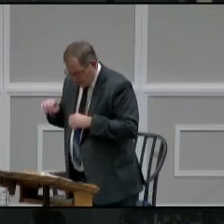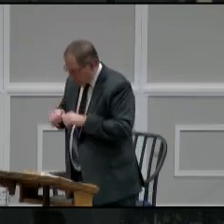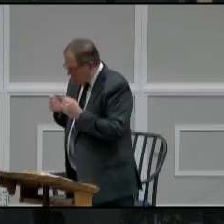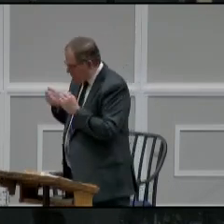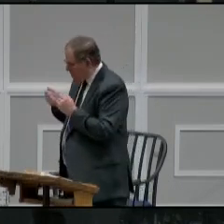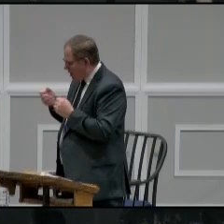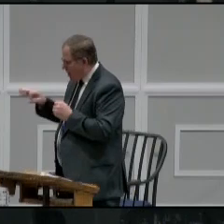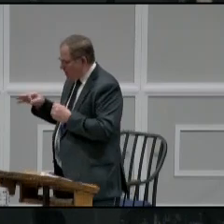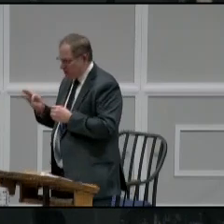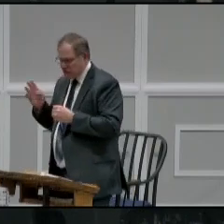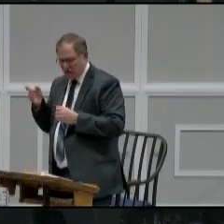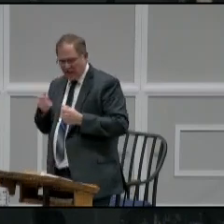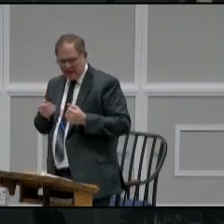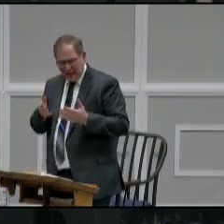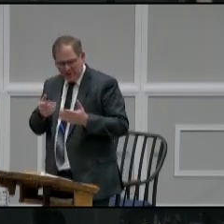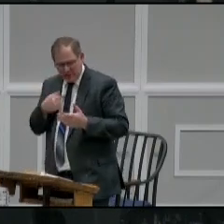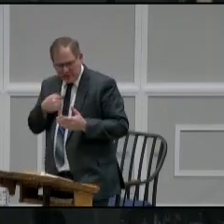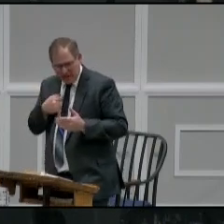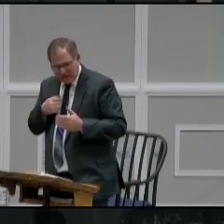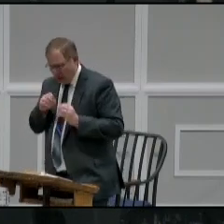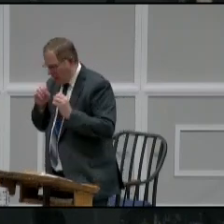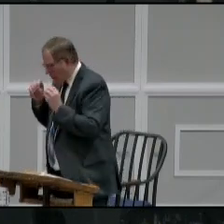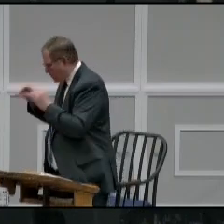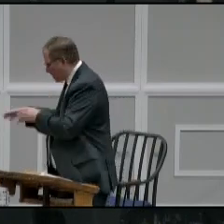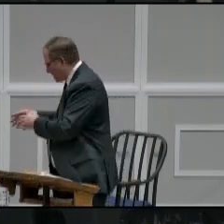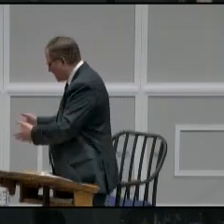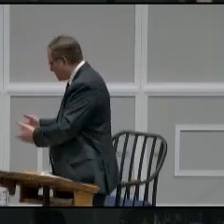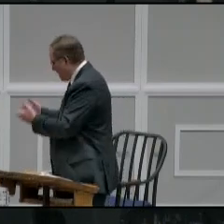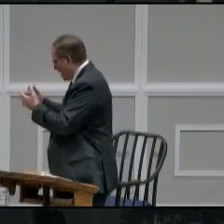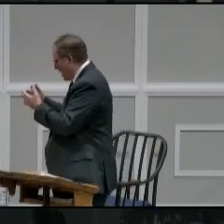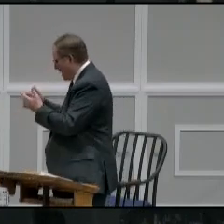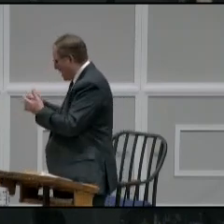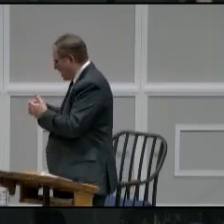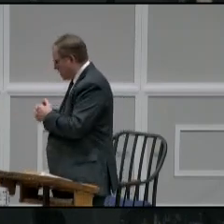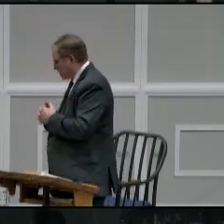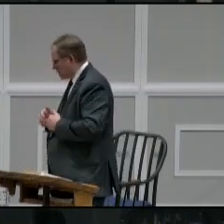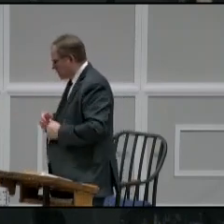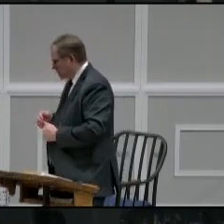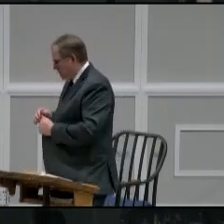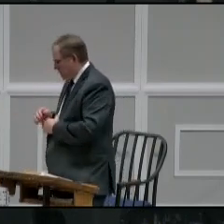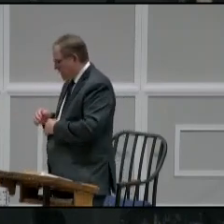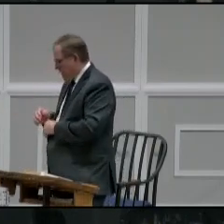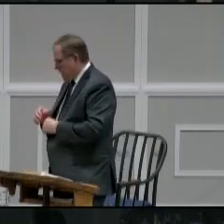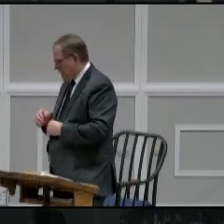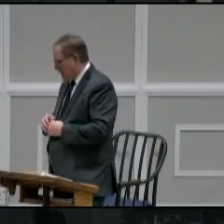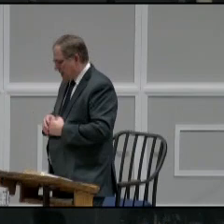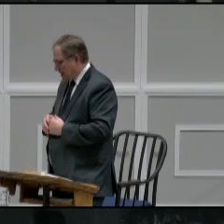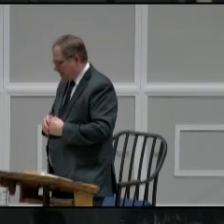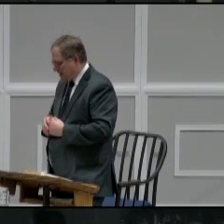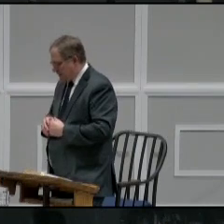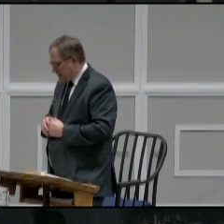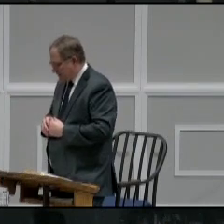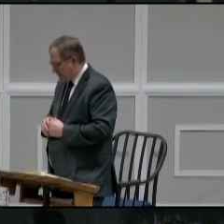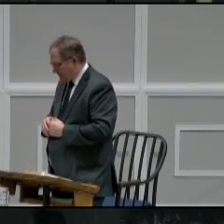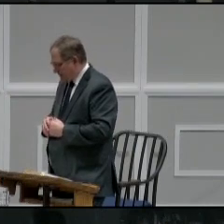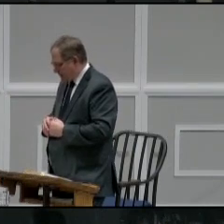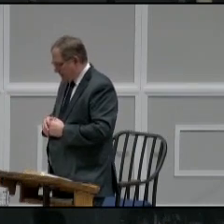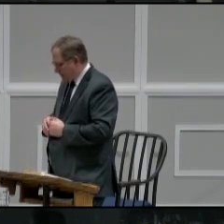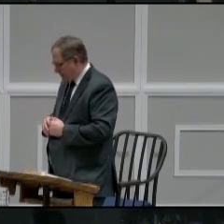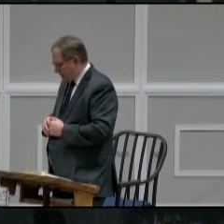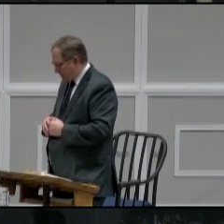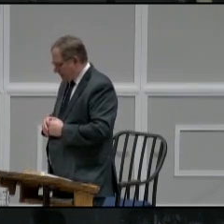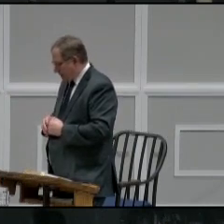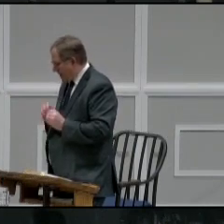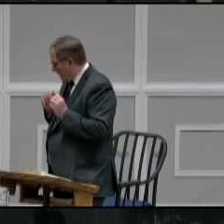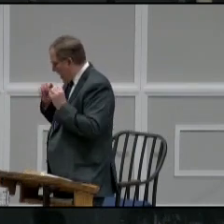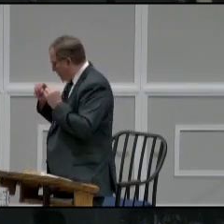me. Then I cast it into the fire. And Pastor, I know you're not supposed to add to the word of God, but can just for dramatic effect, can I real quick? I cast